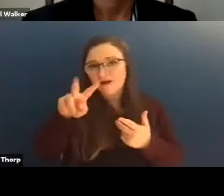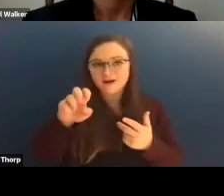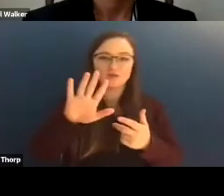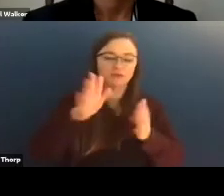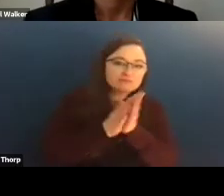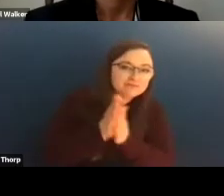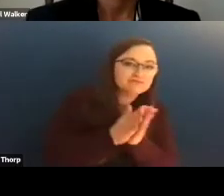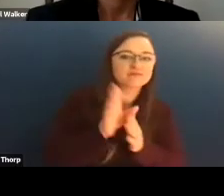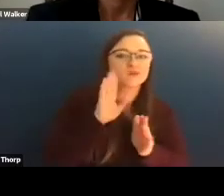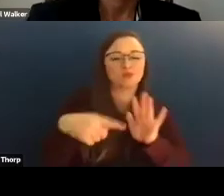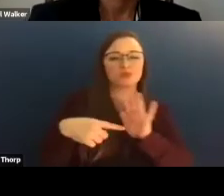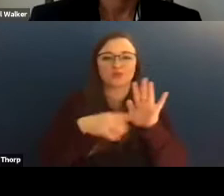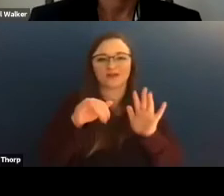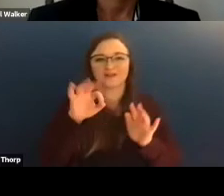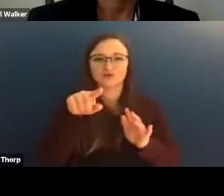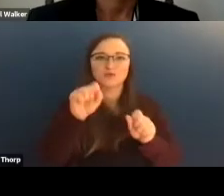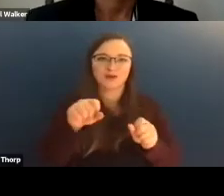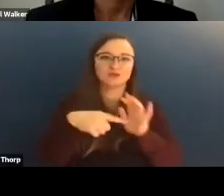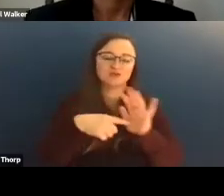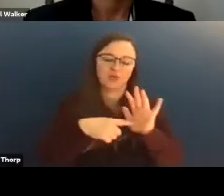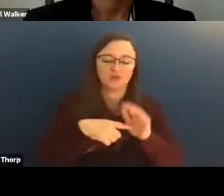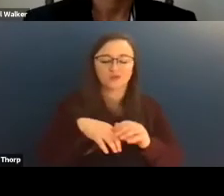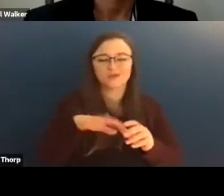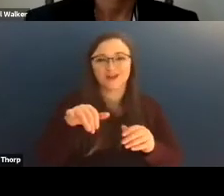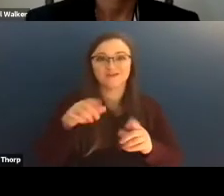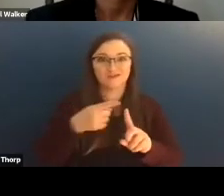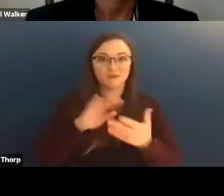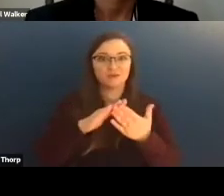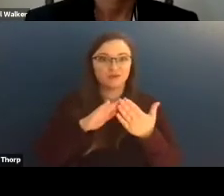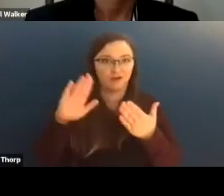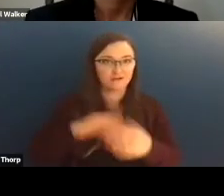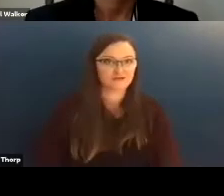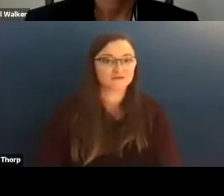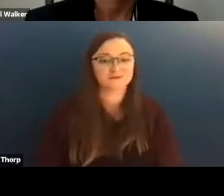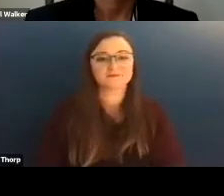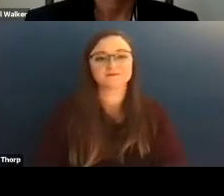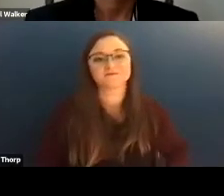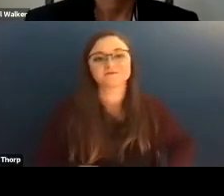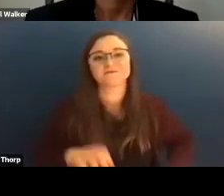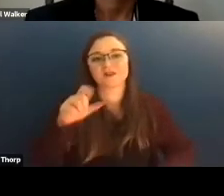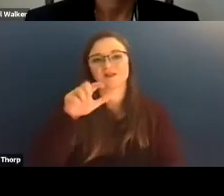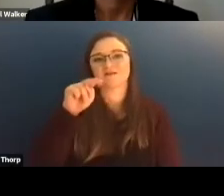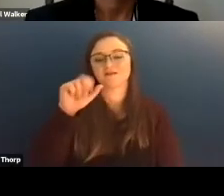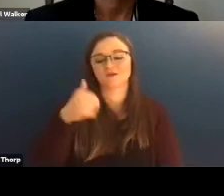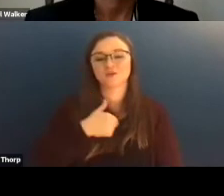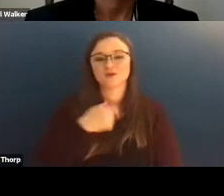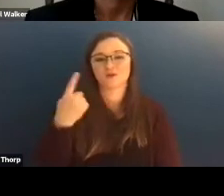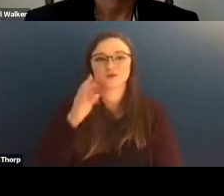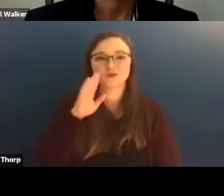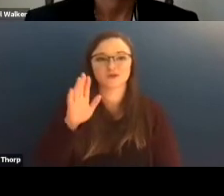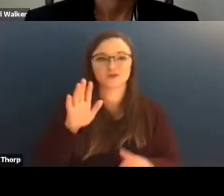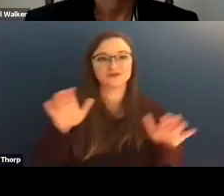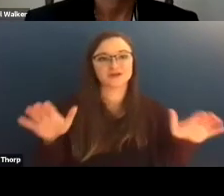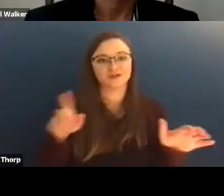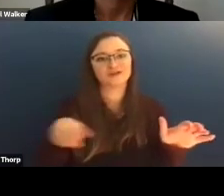Fantastic. Thank you so much for sharing that. We have a lot of students worried about that. And we always encourage them to apply. And we have